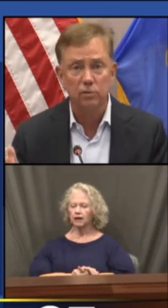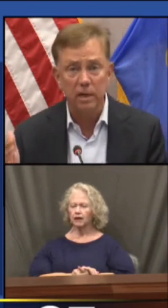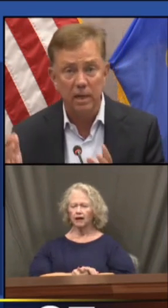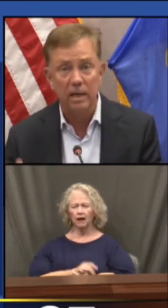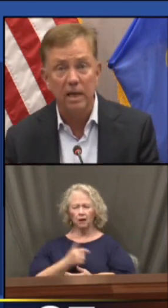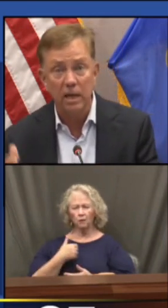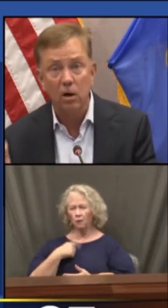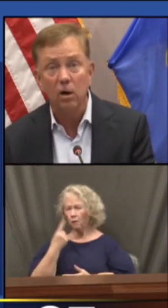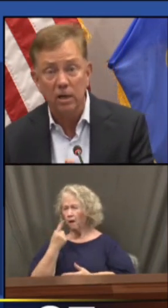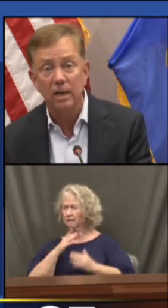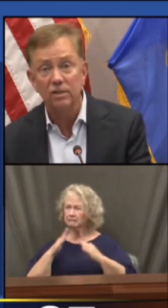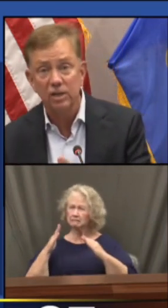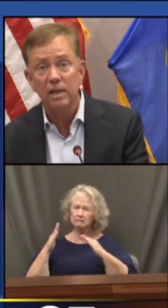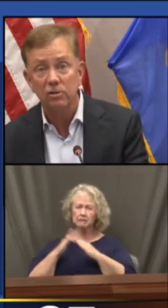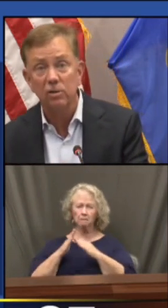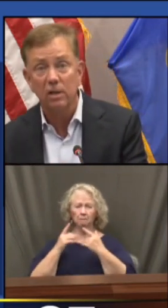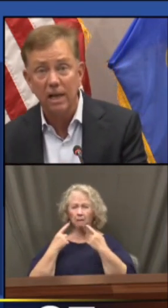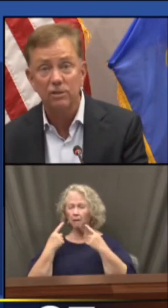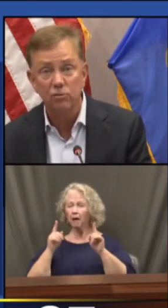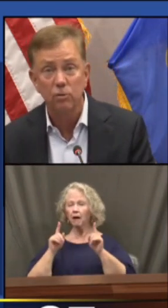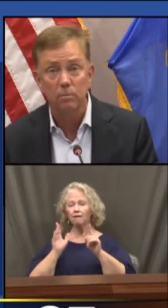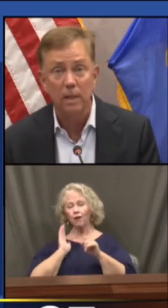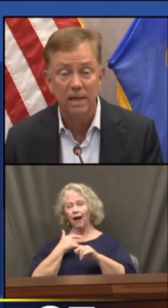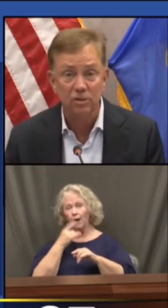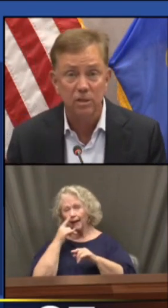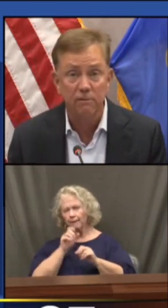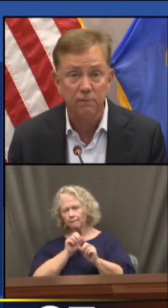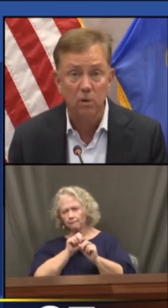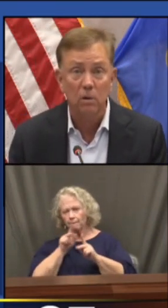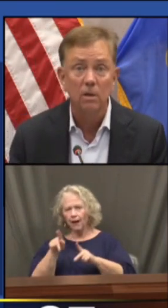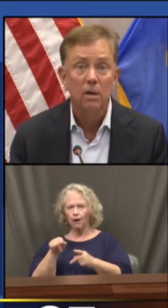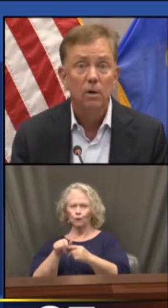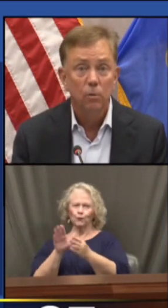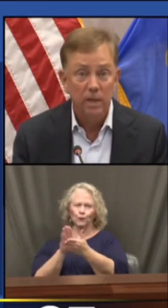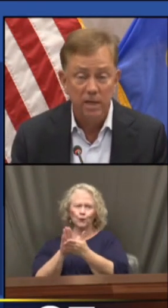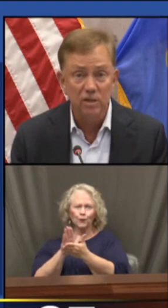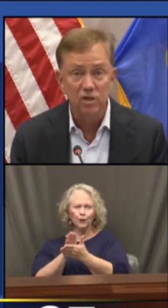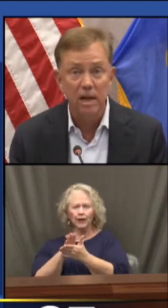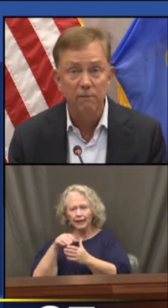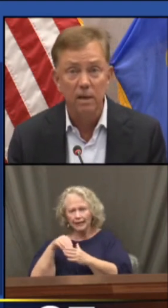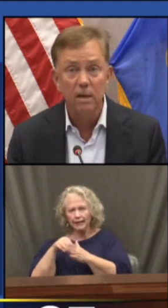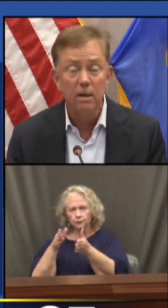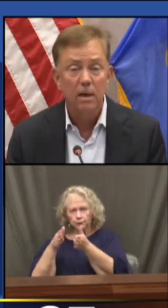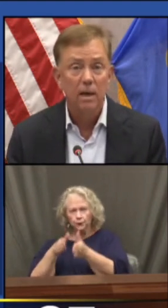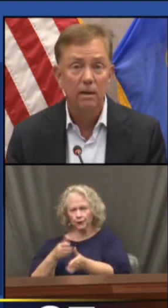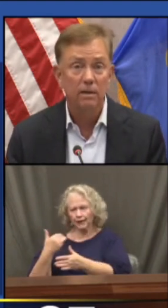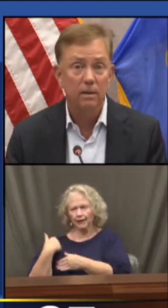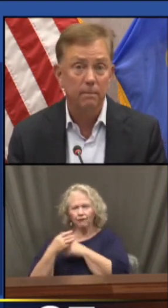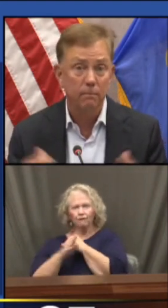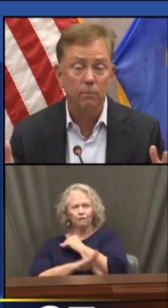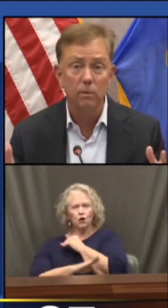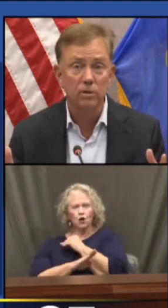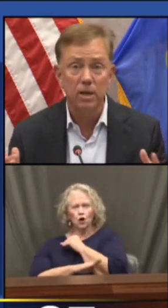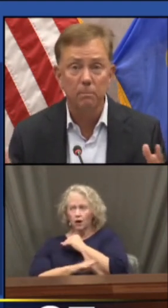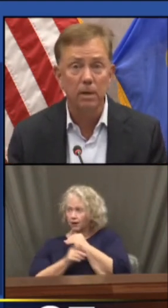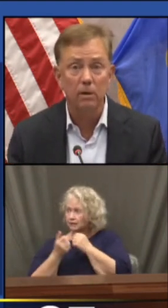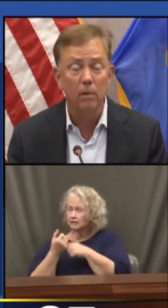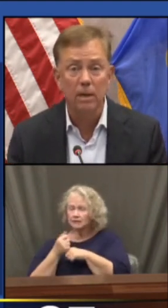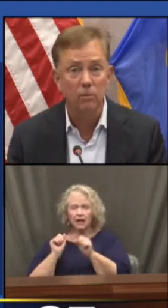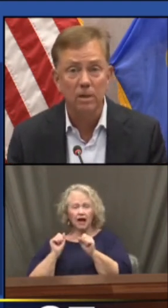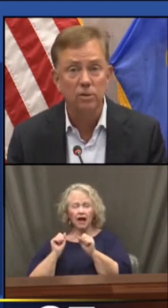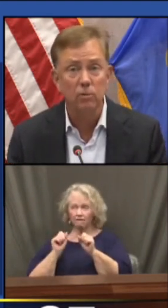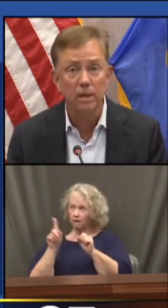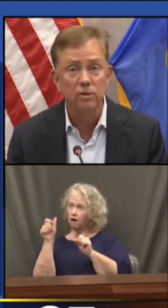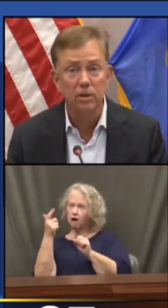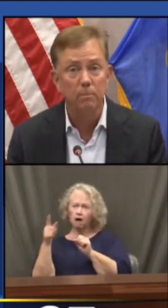in the country in getting our kids into the classroom last fall. We did it safely, and we were a template